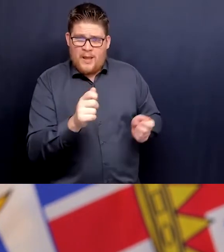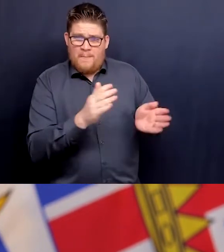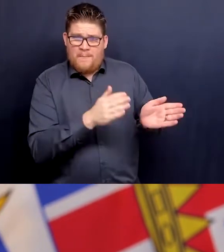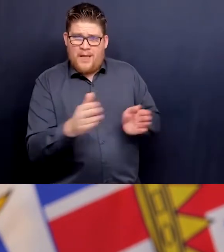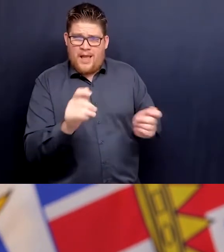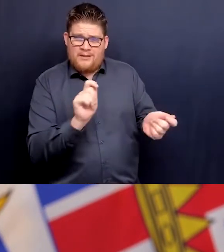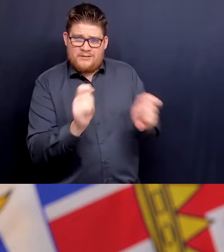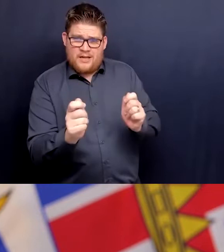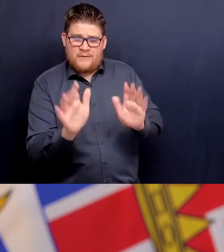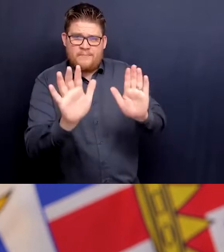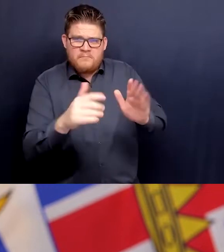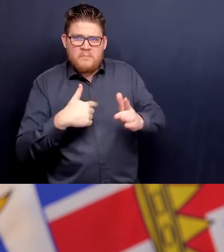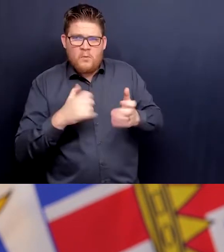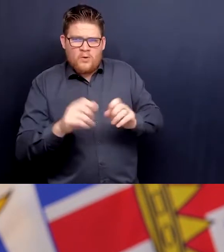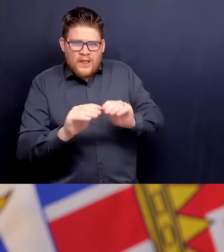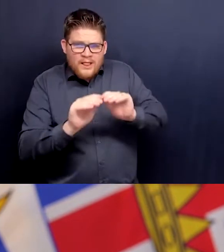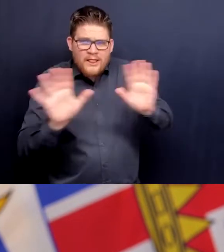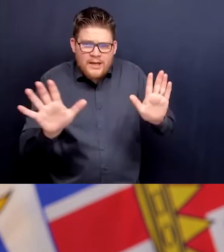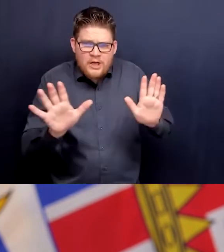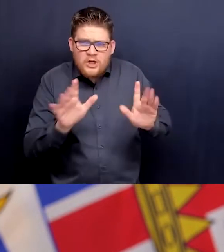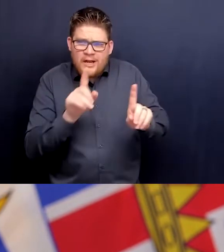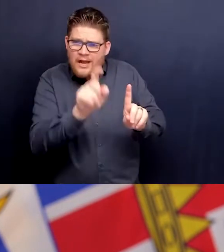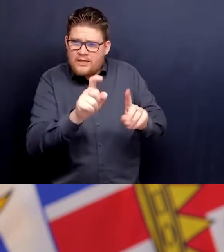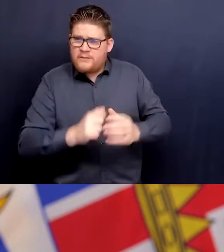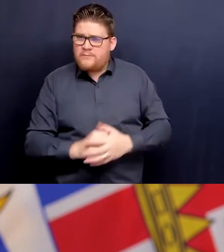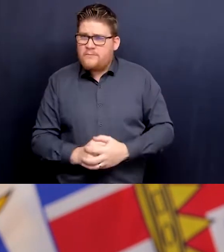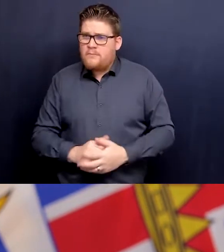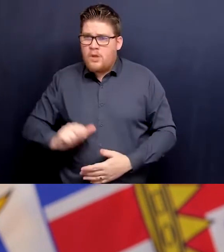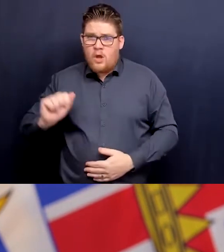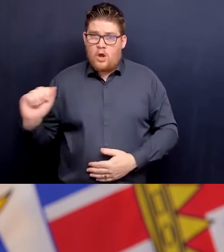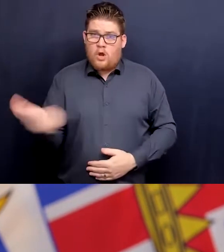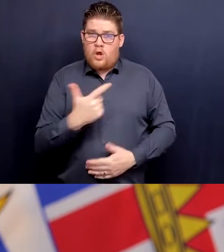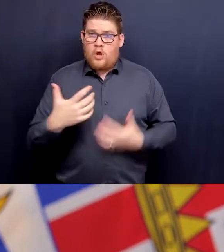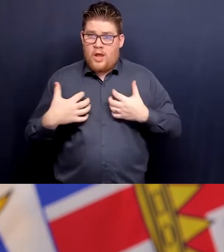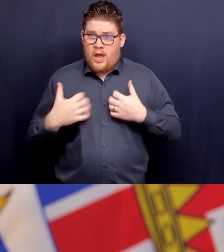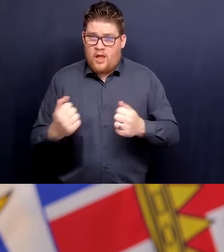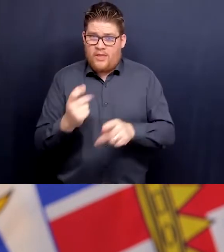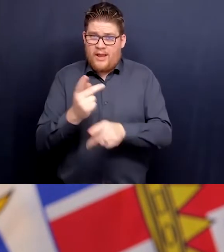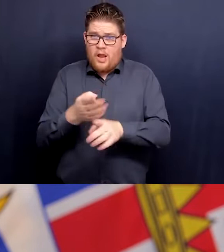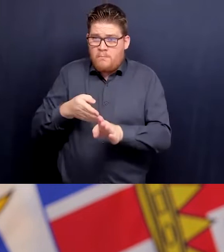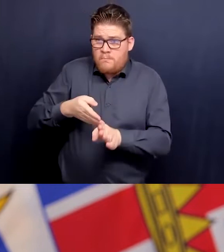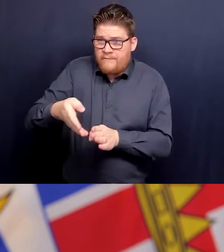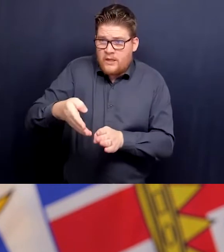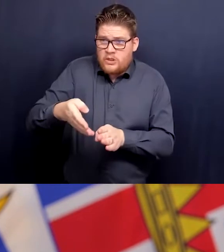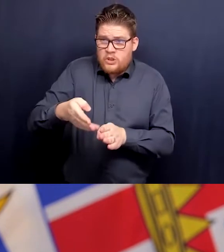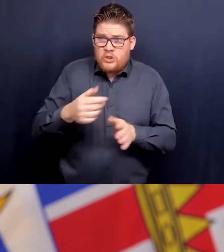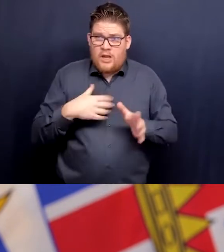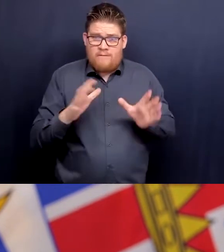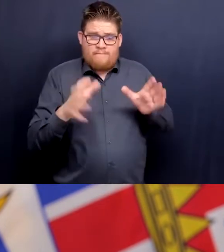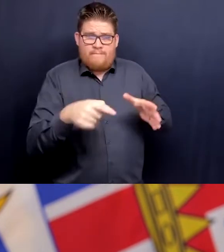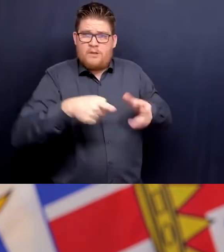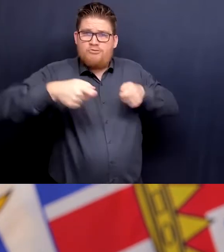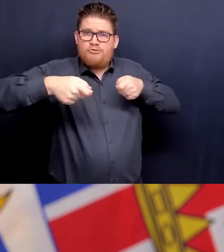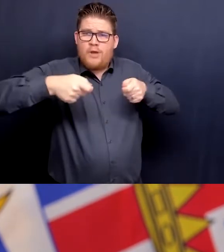you dropped the requirement for all regulated healthcare professionals to be vaccinated in order to work in BC?